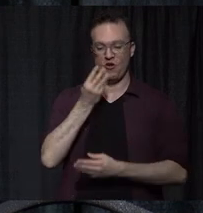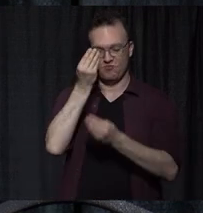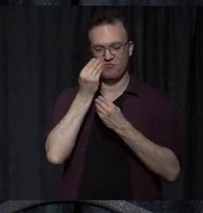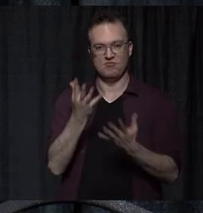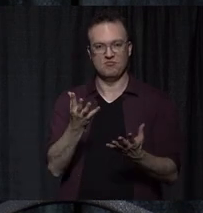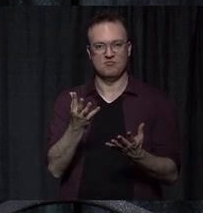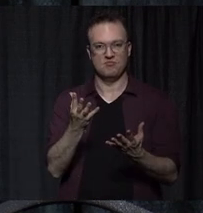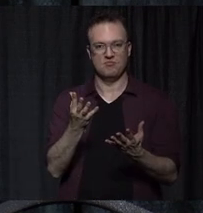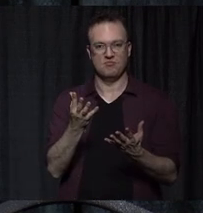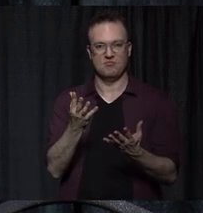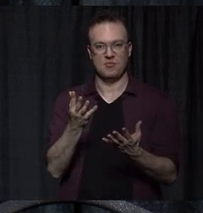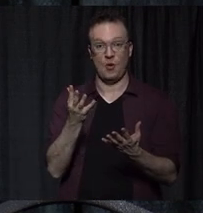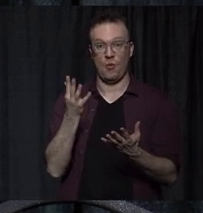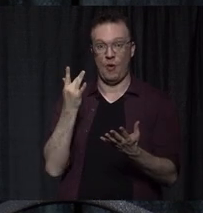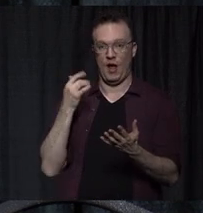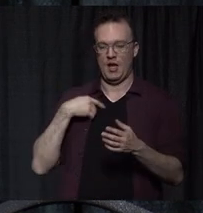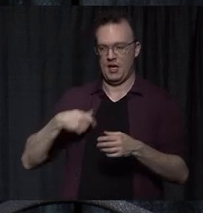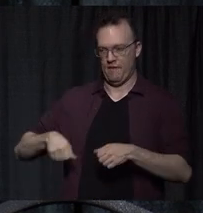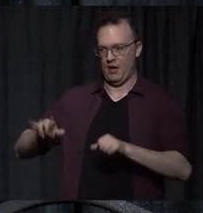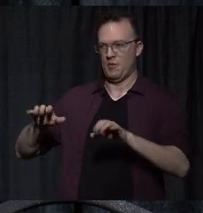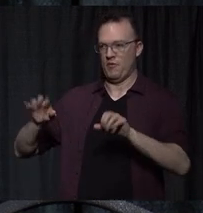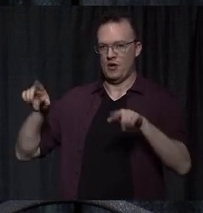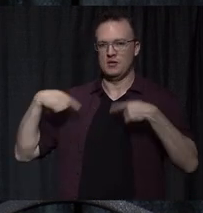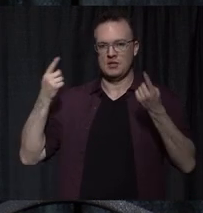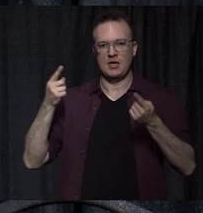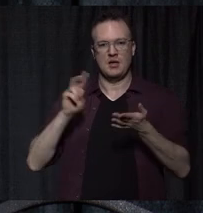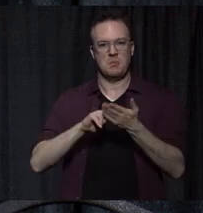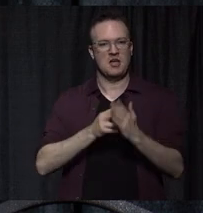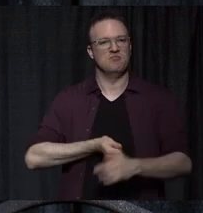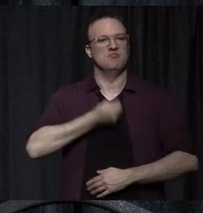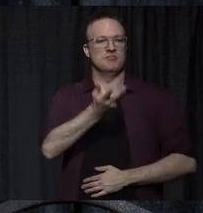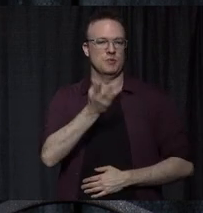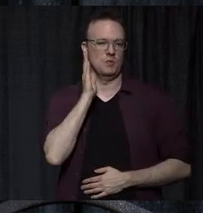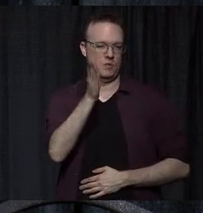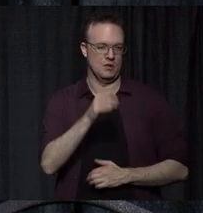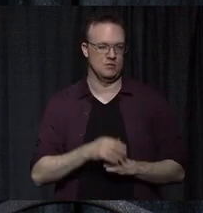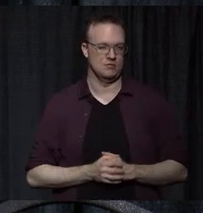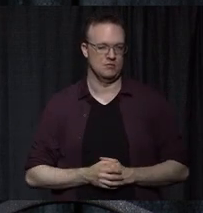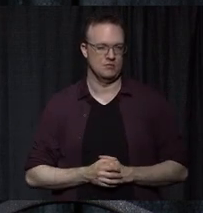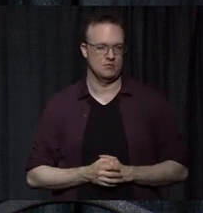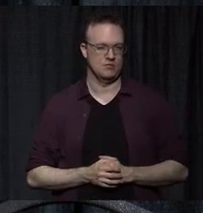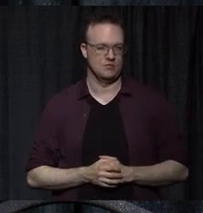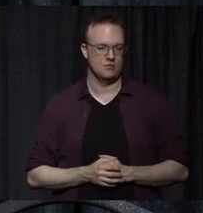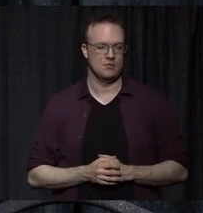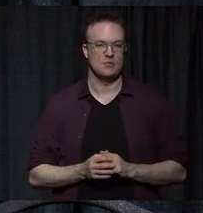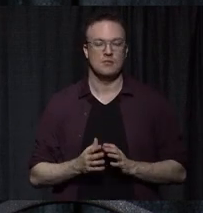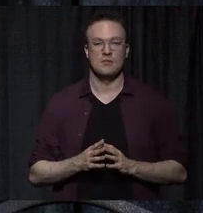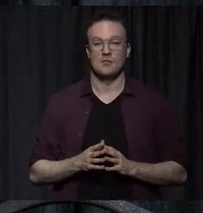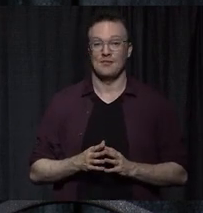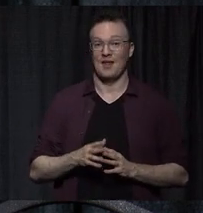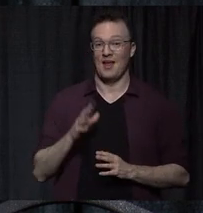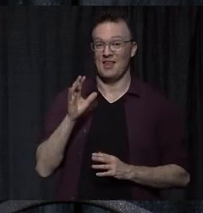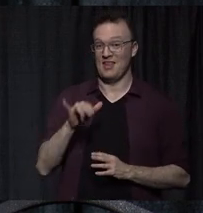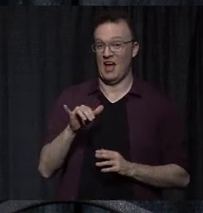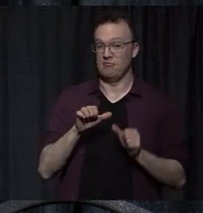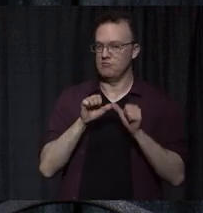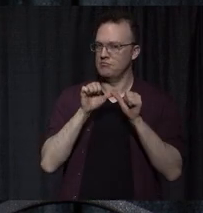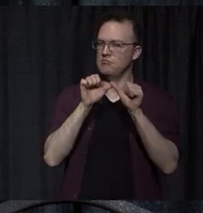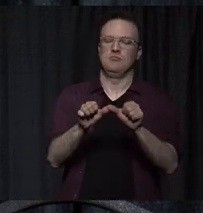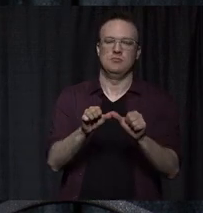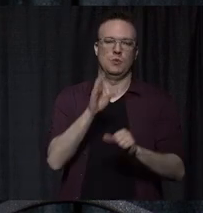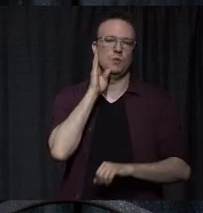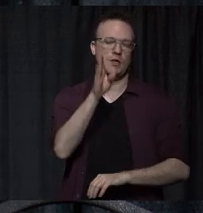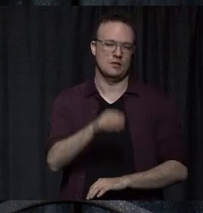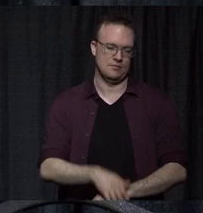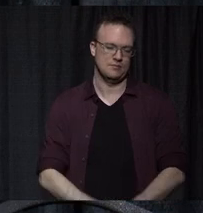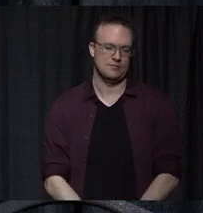have paid my price, so I'll use my voice. And so that will not stop.